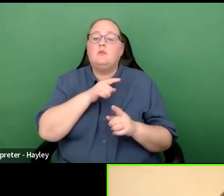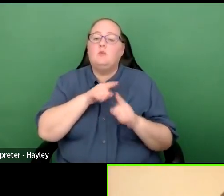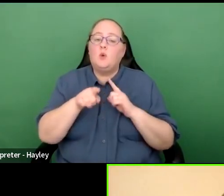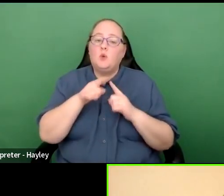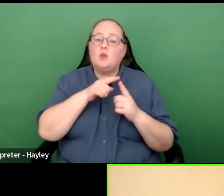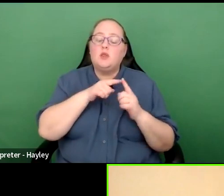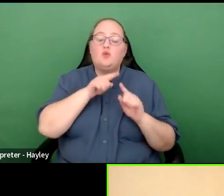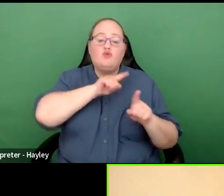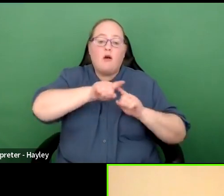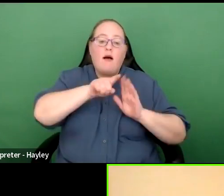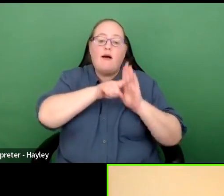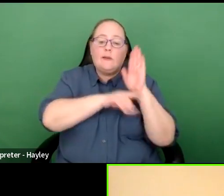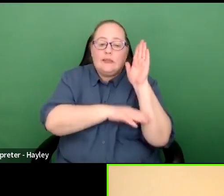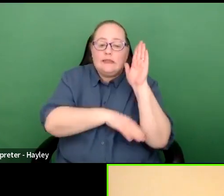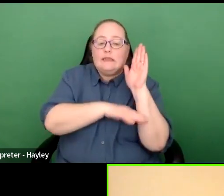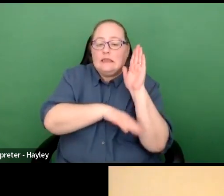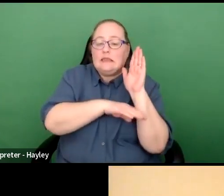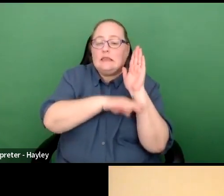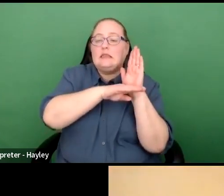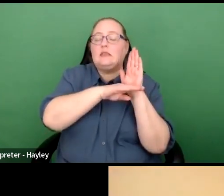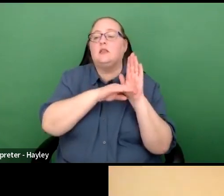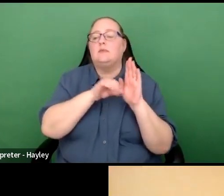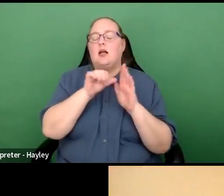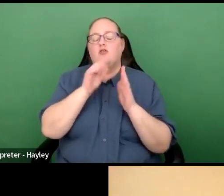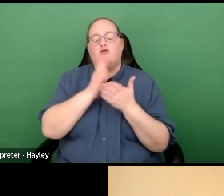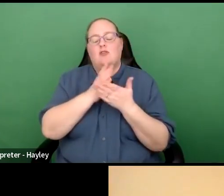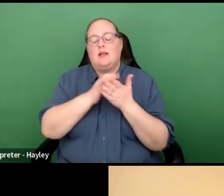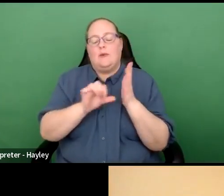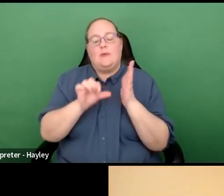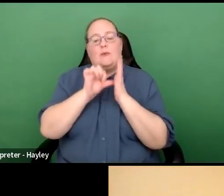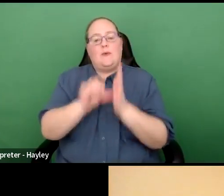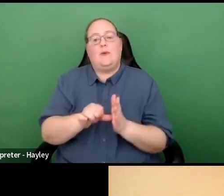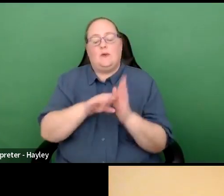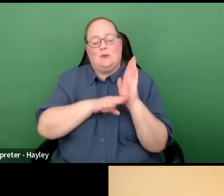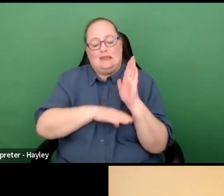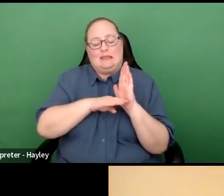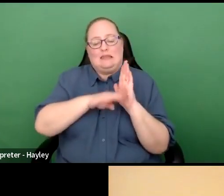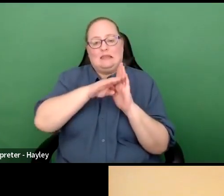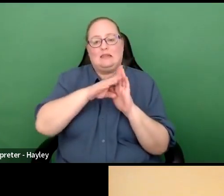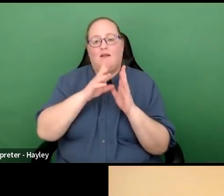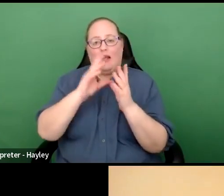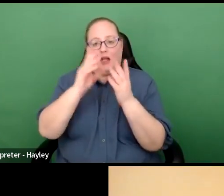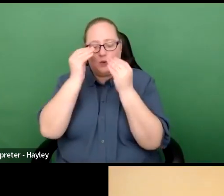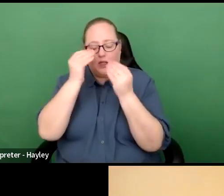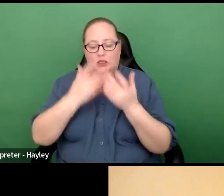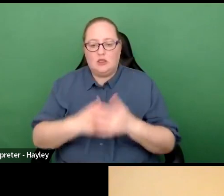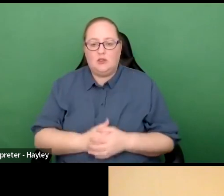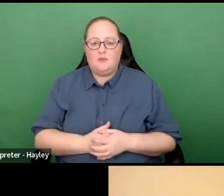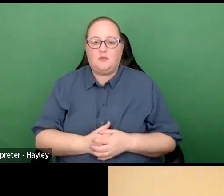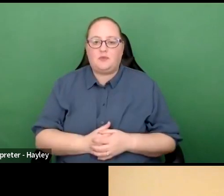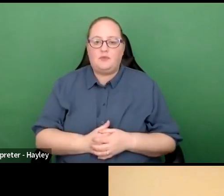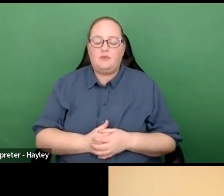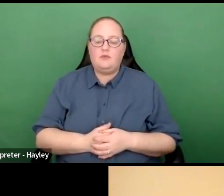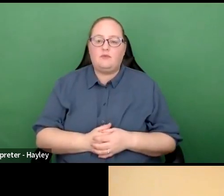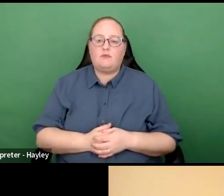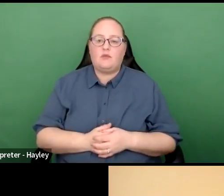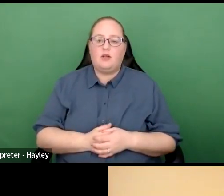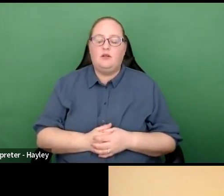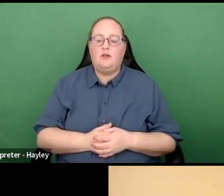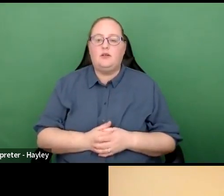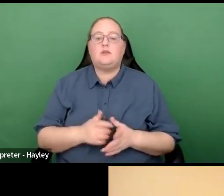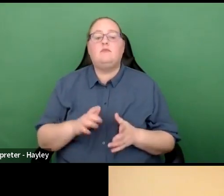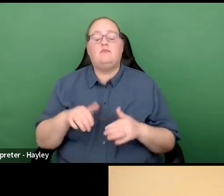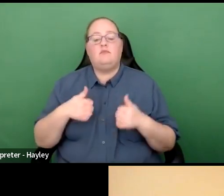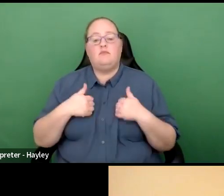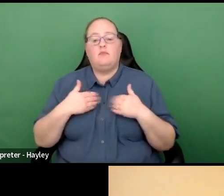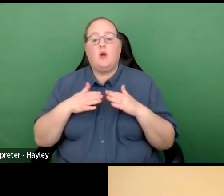great difficulty. Mm-hmm. So exactly. So in my book, I try to, and also